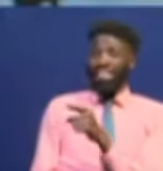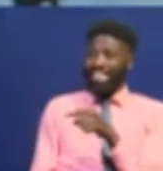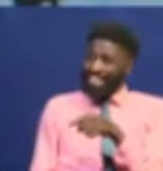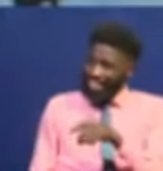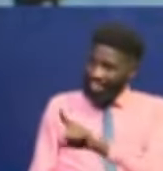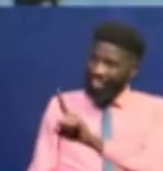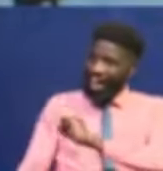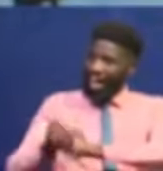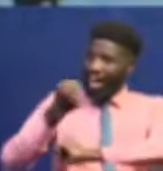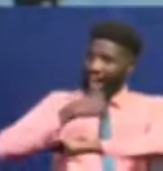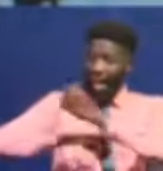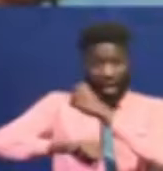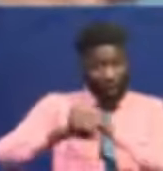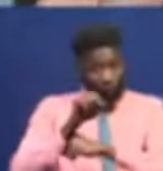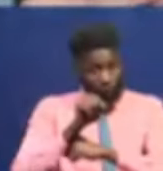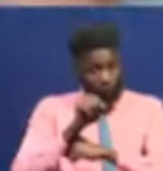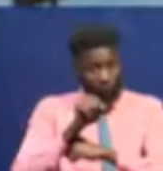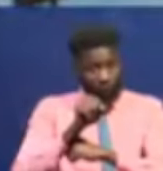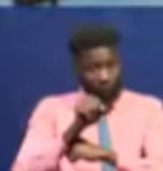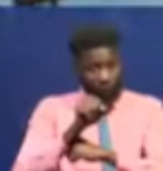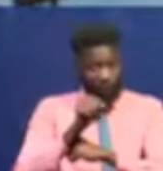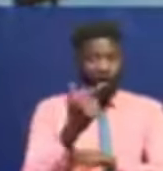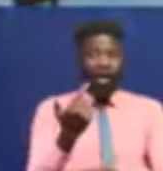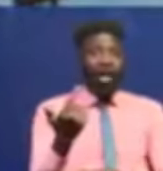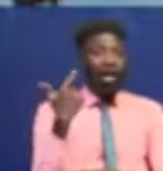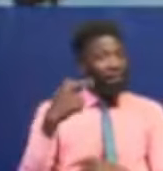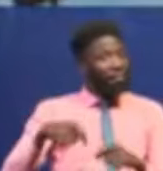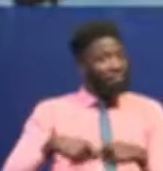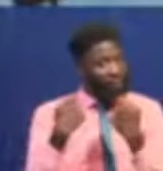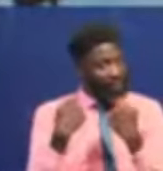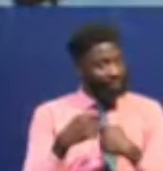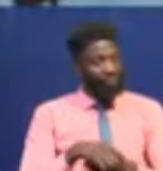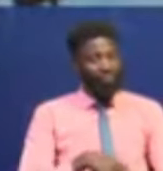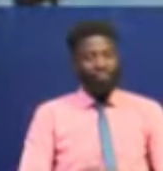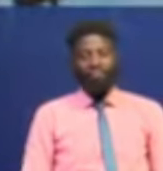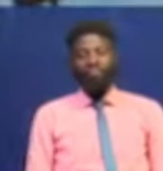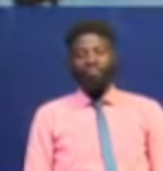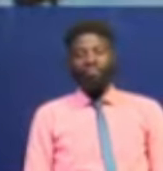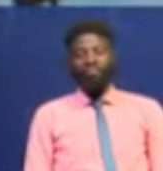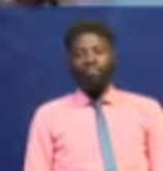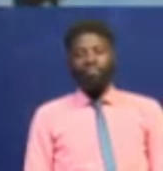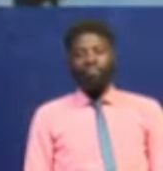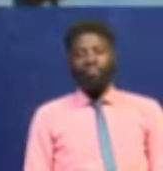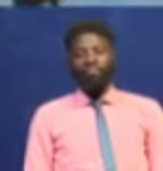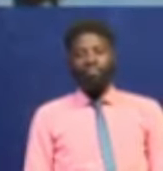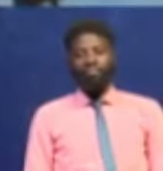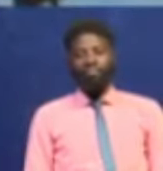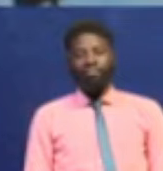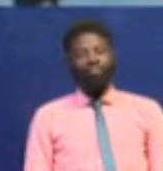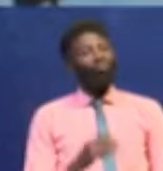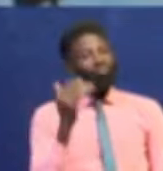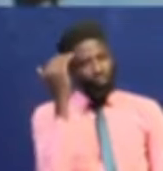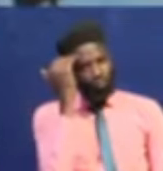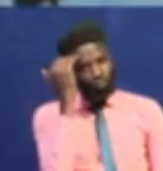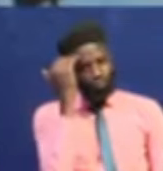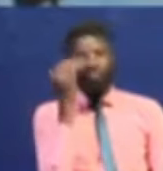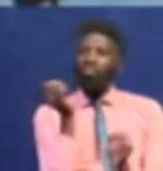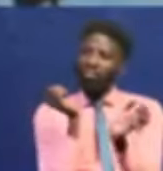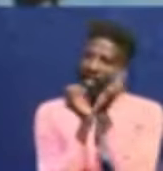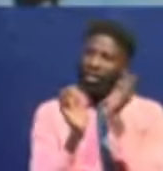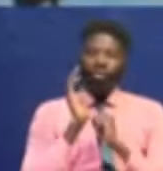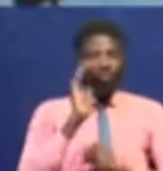does anything beyond the provisions of the law know the consequences.